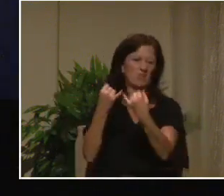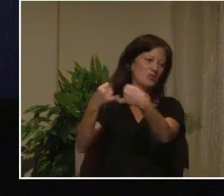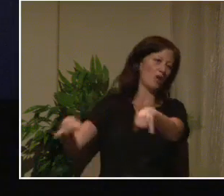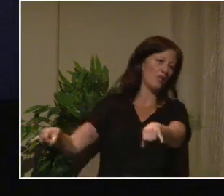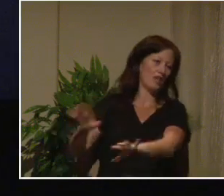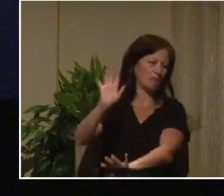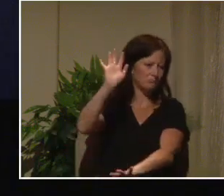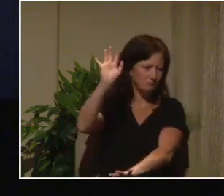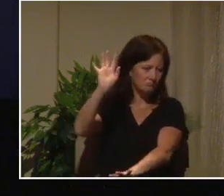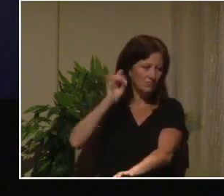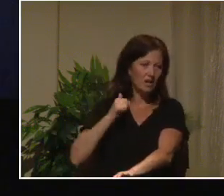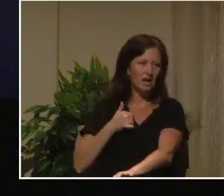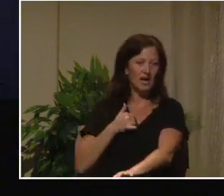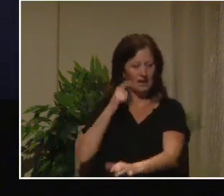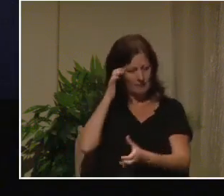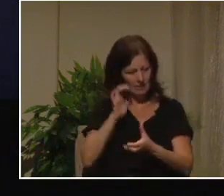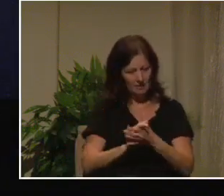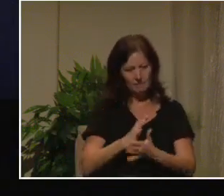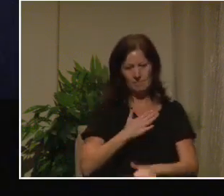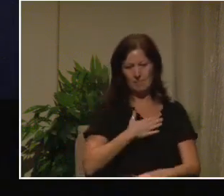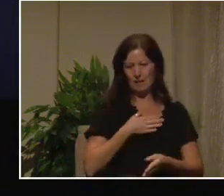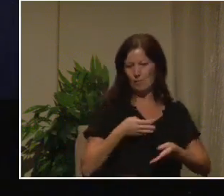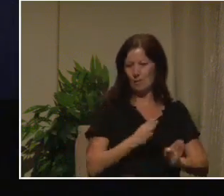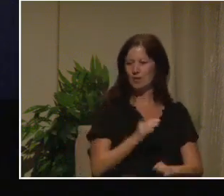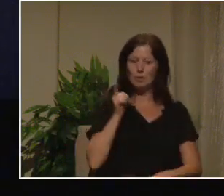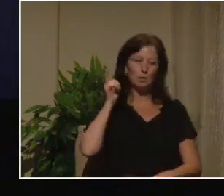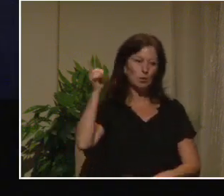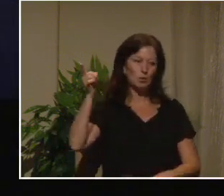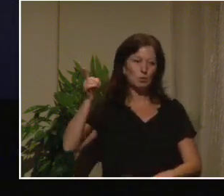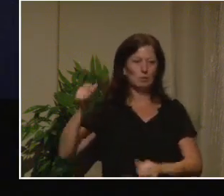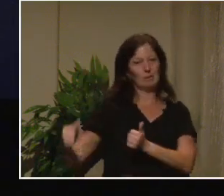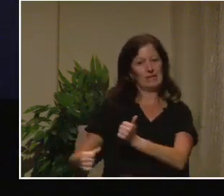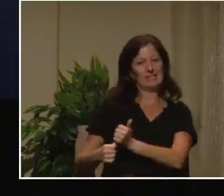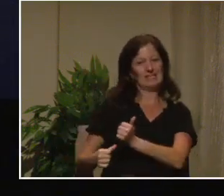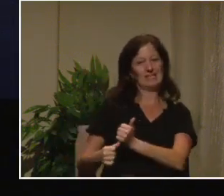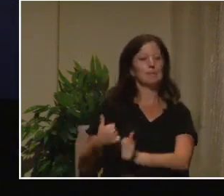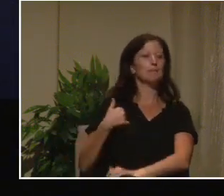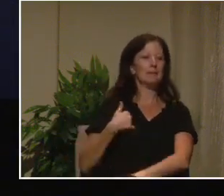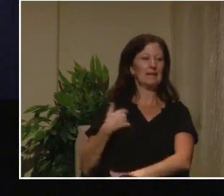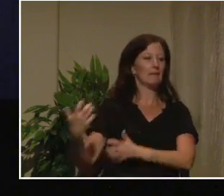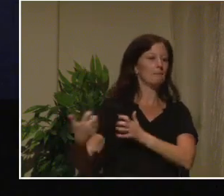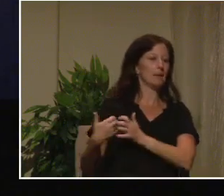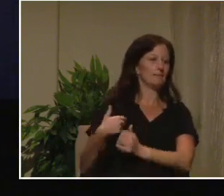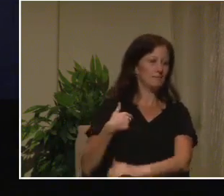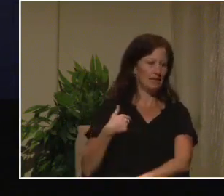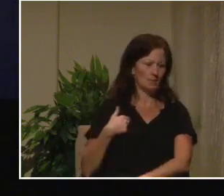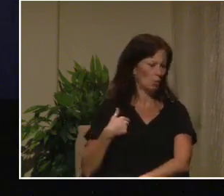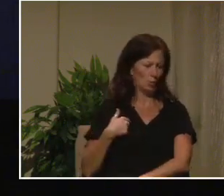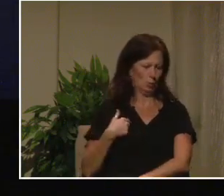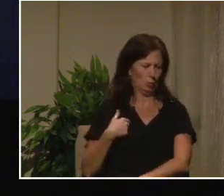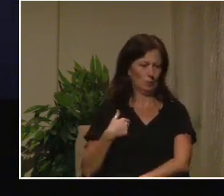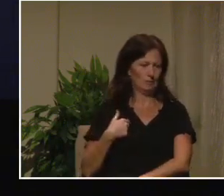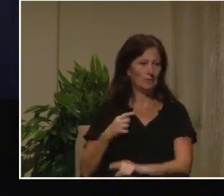want because ultimately you're just on the side of my life." No, we say with meek docility,